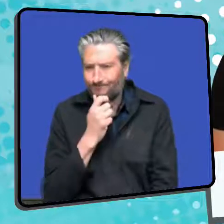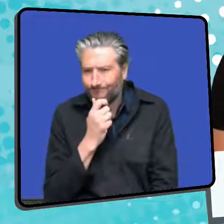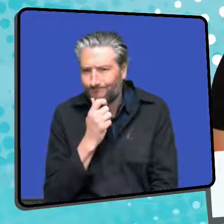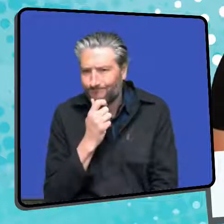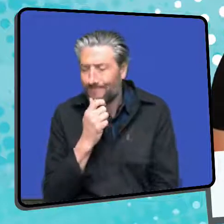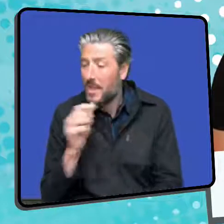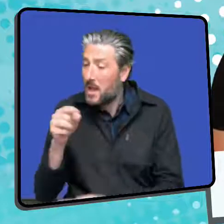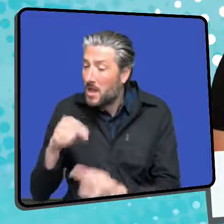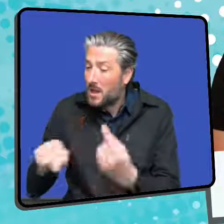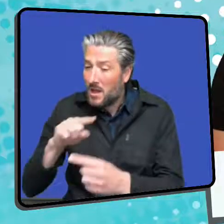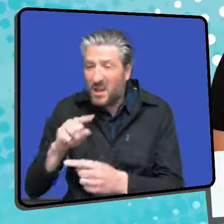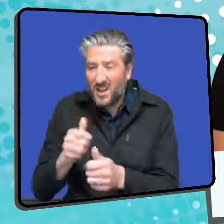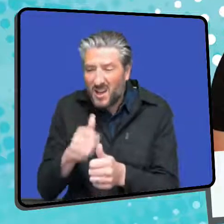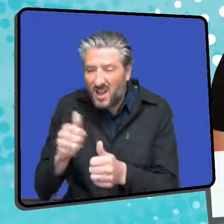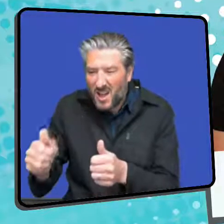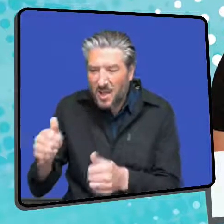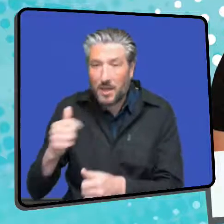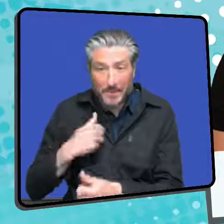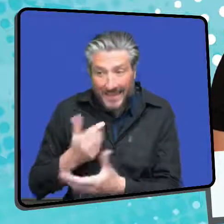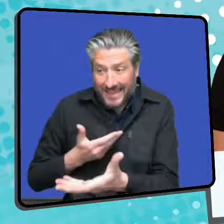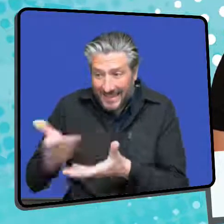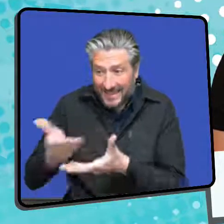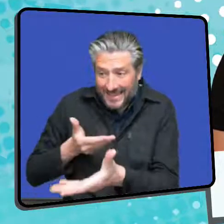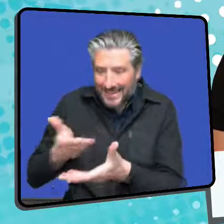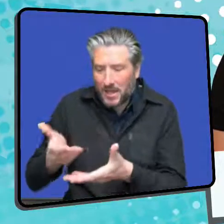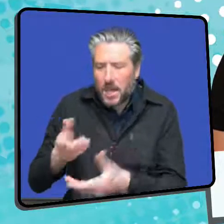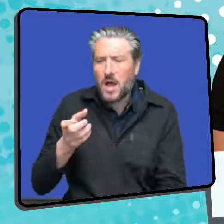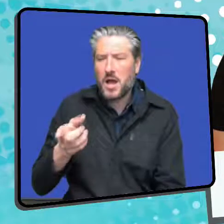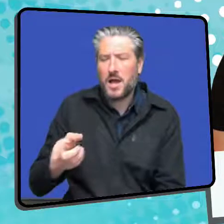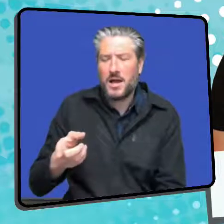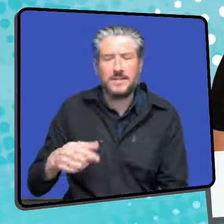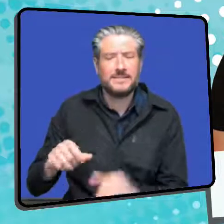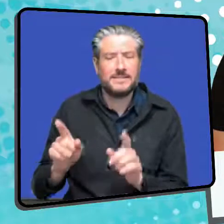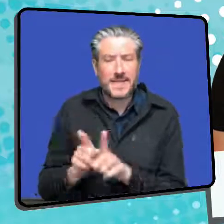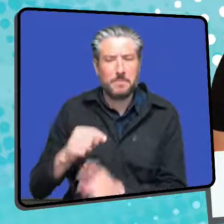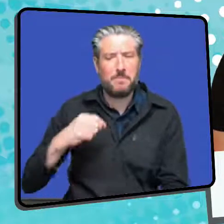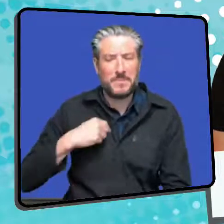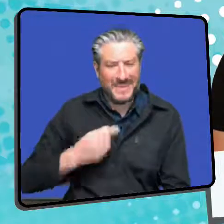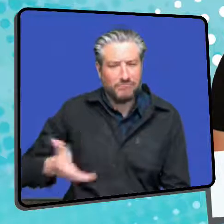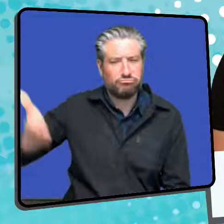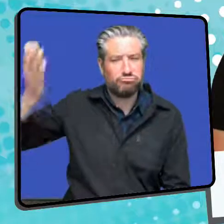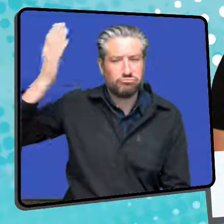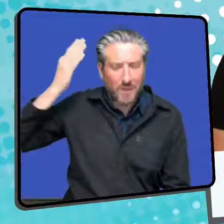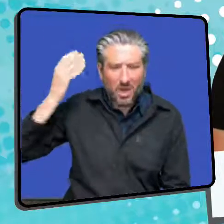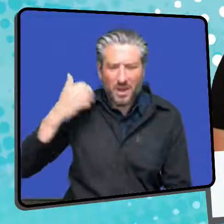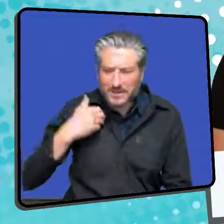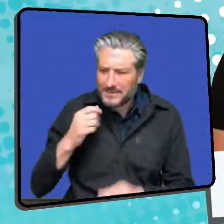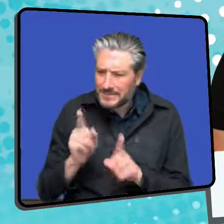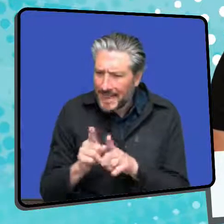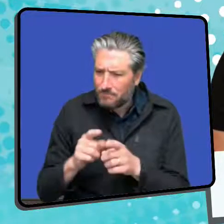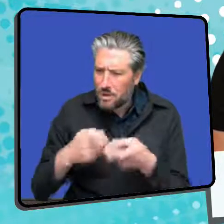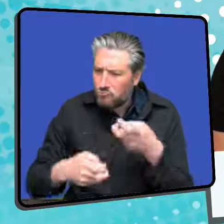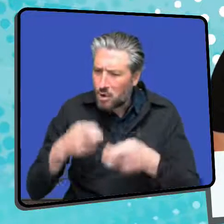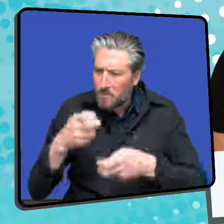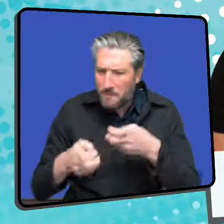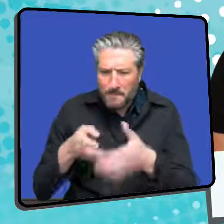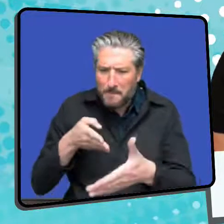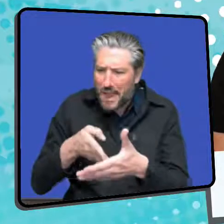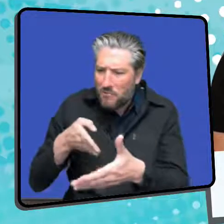I had when I was trying to start my journey into that. And it's